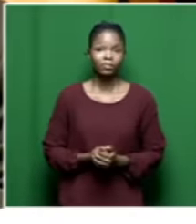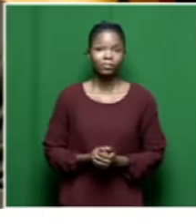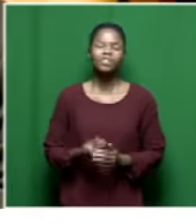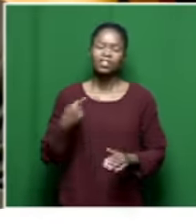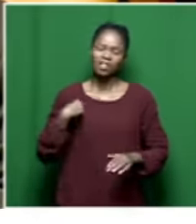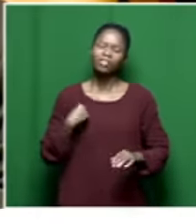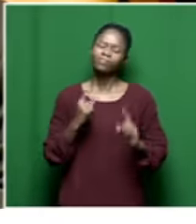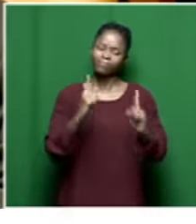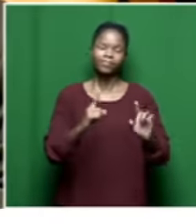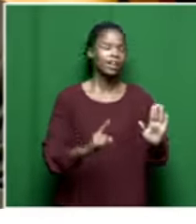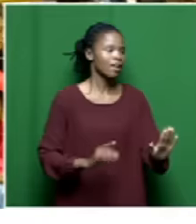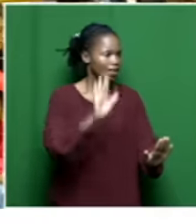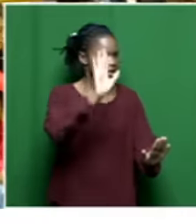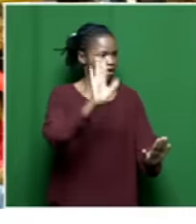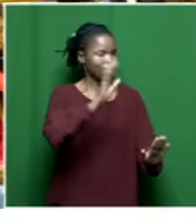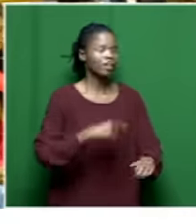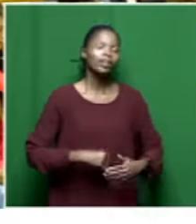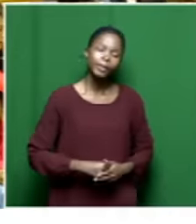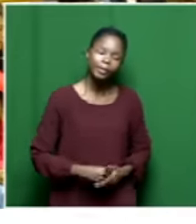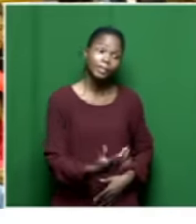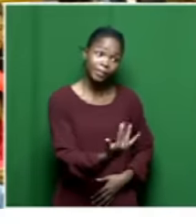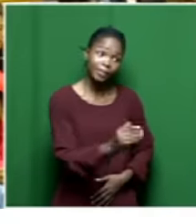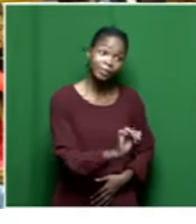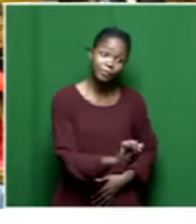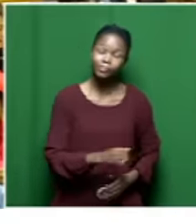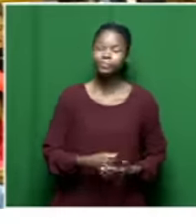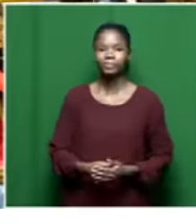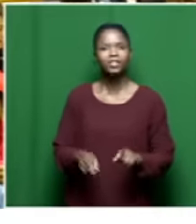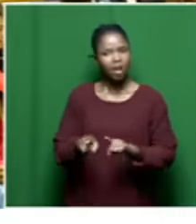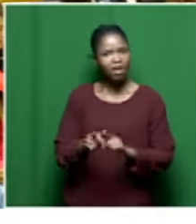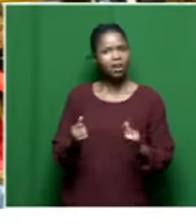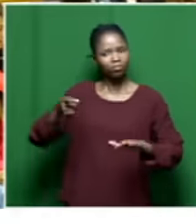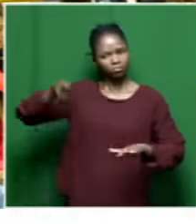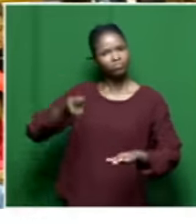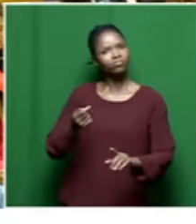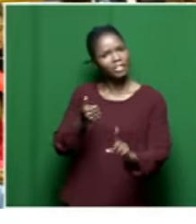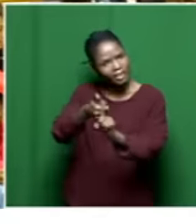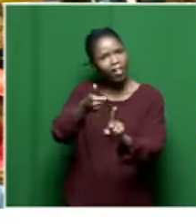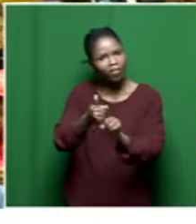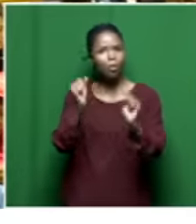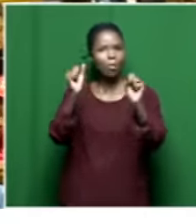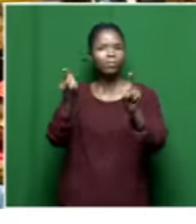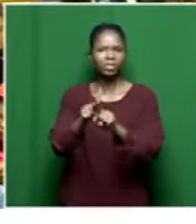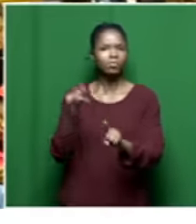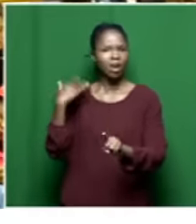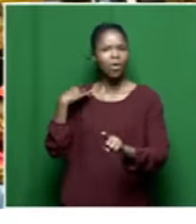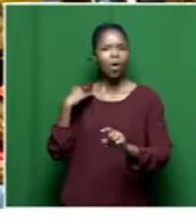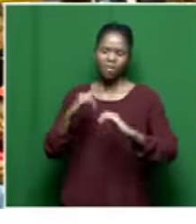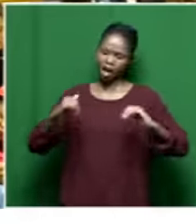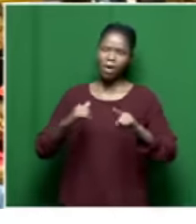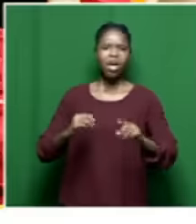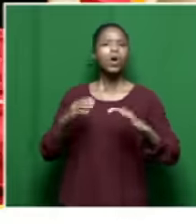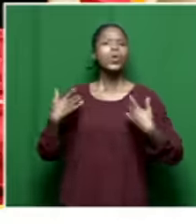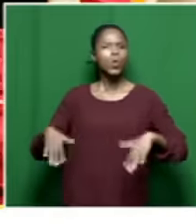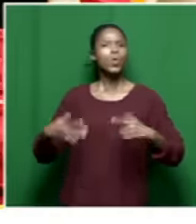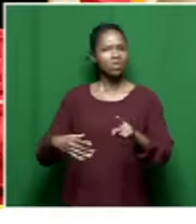On a point of order, Speaker. What is your point of order? Speaker, you just said yourself that it was apartheid. Who